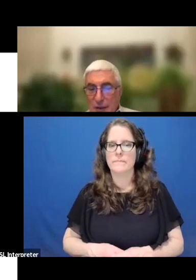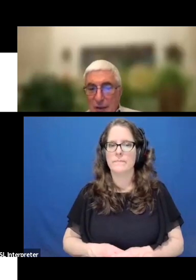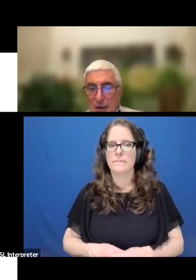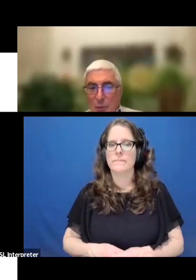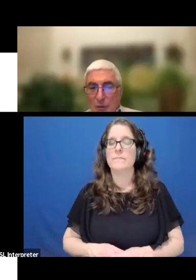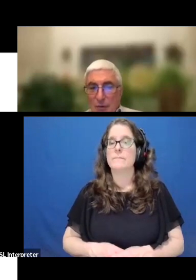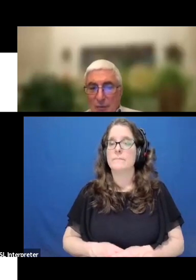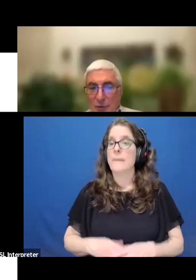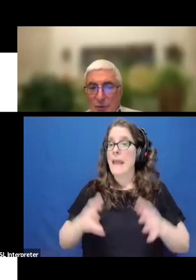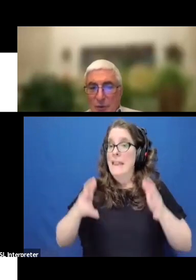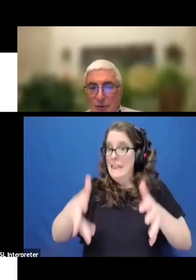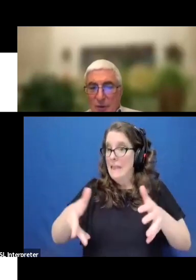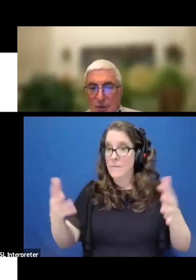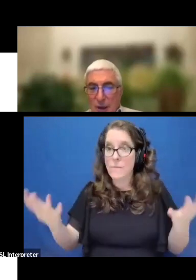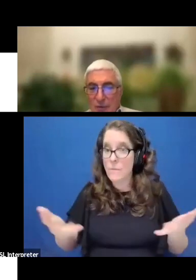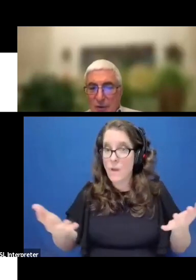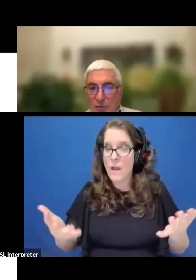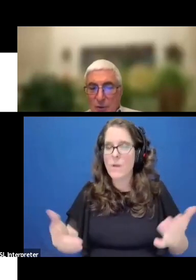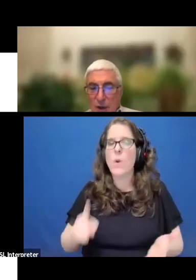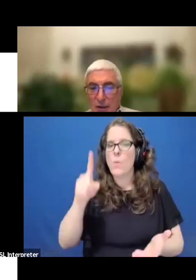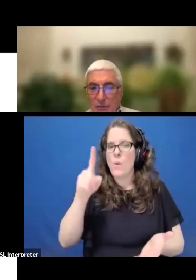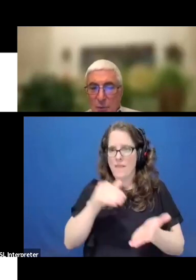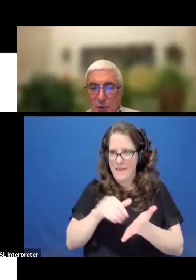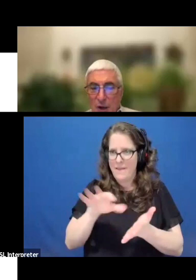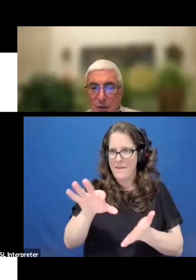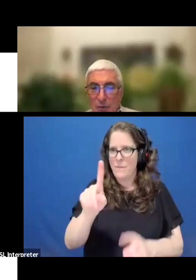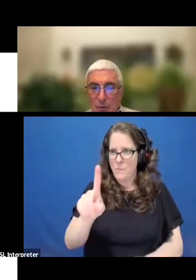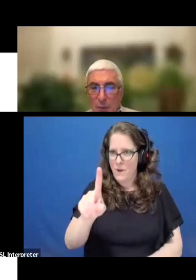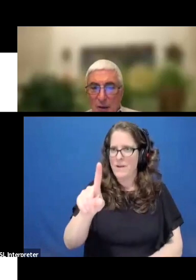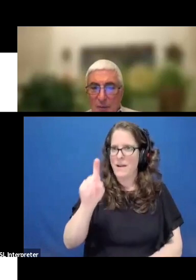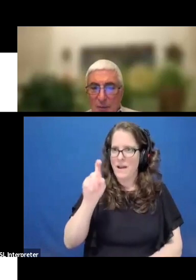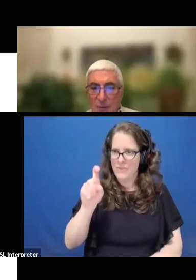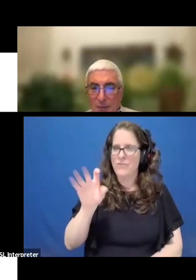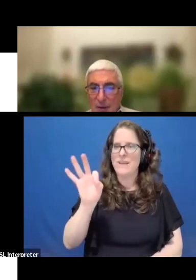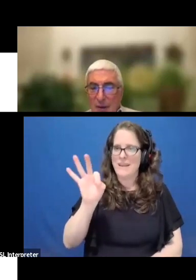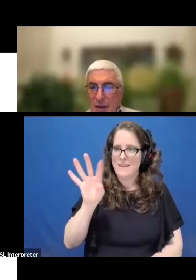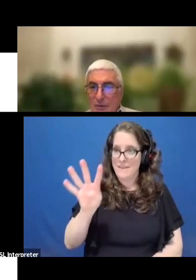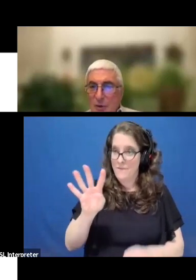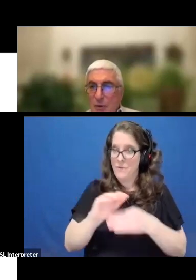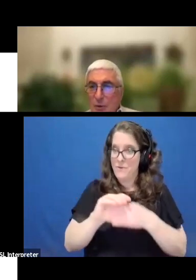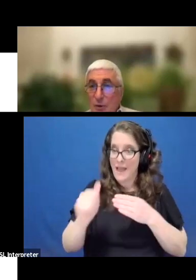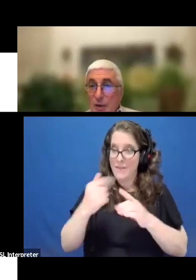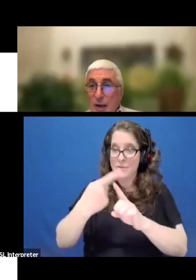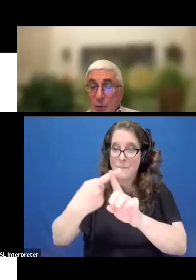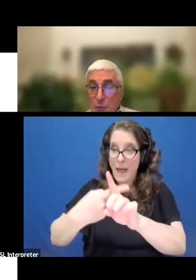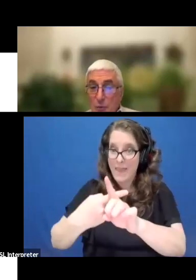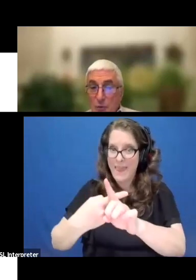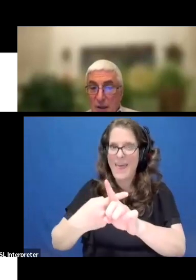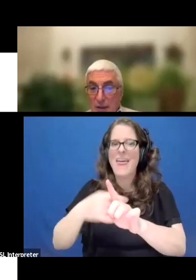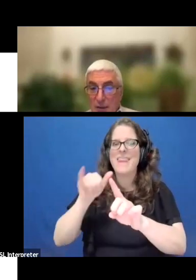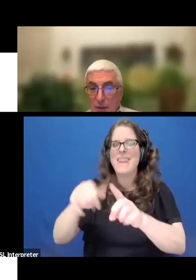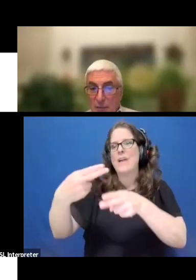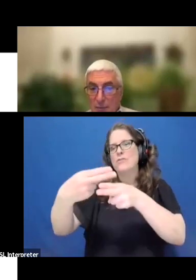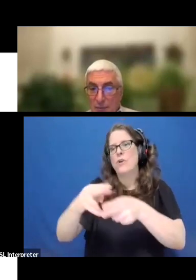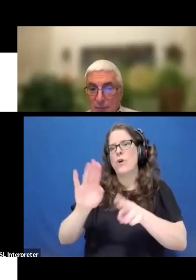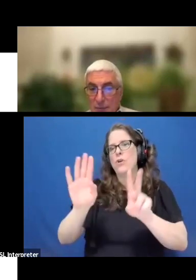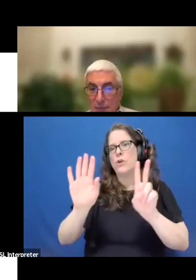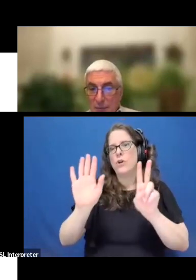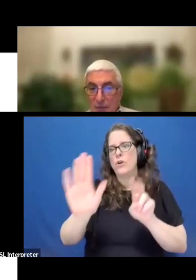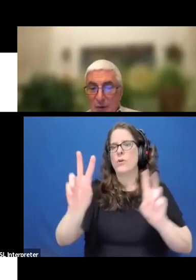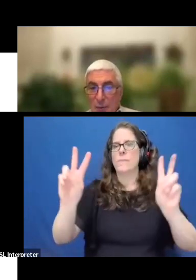coach. What's left over is $1,194 a month. That's called her countable